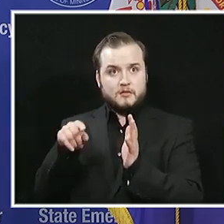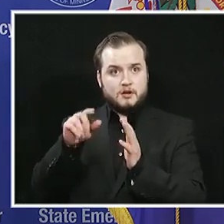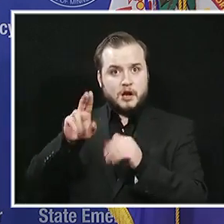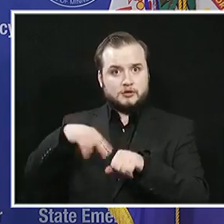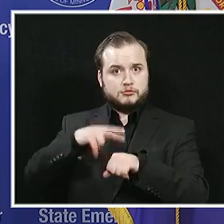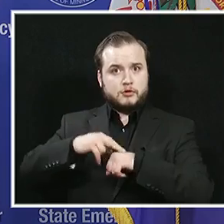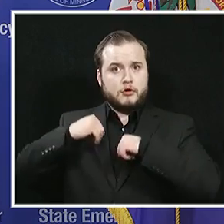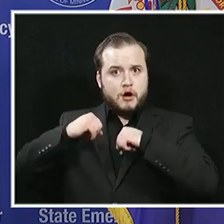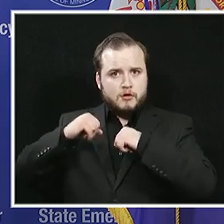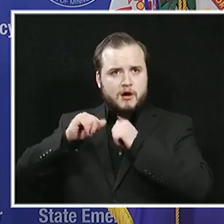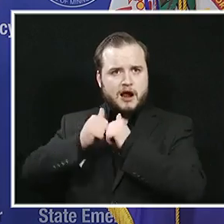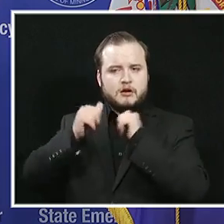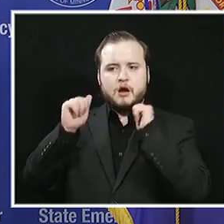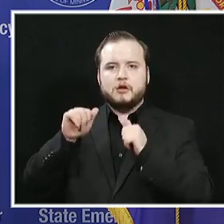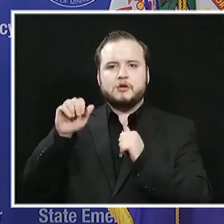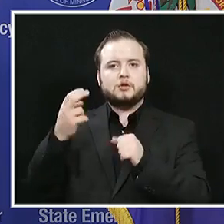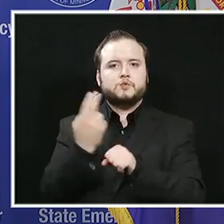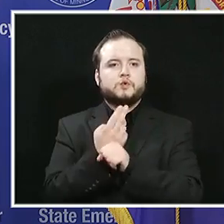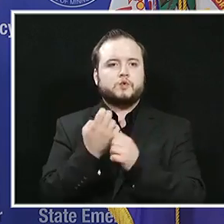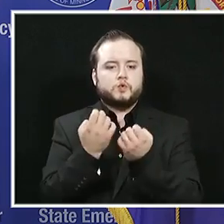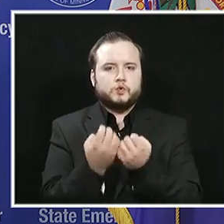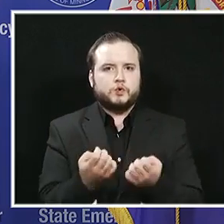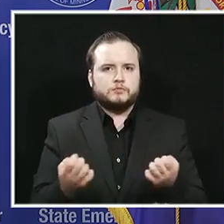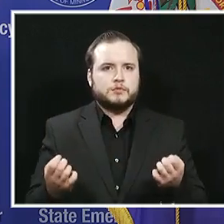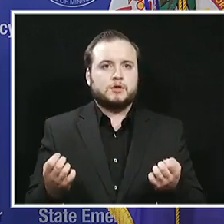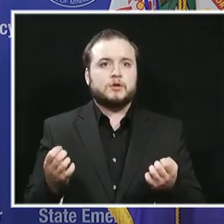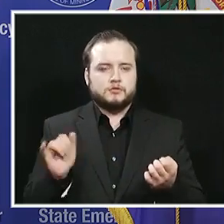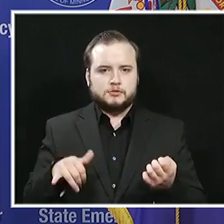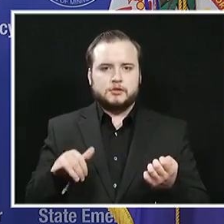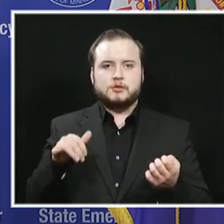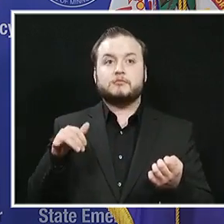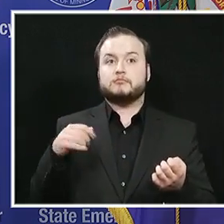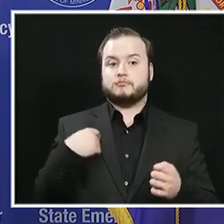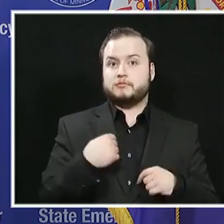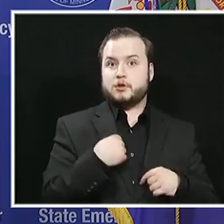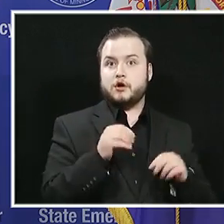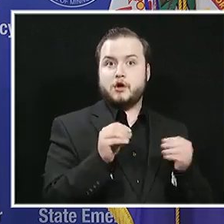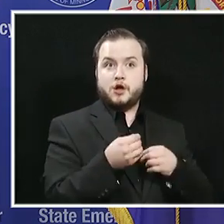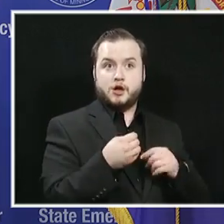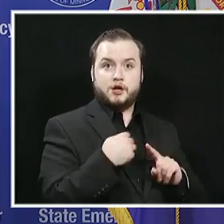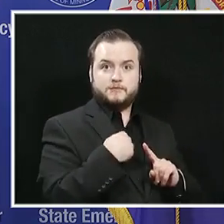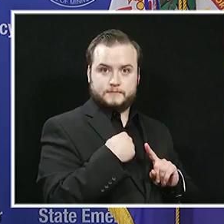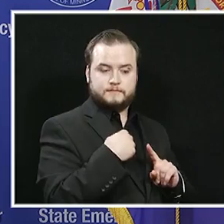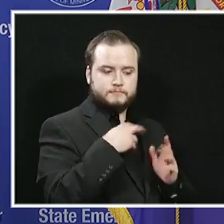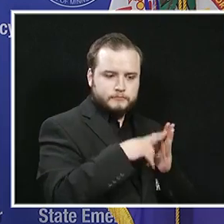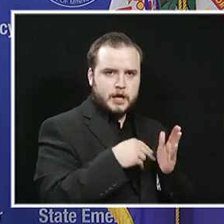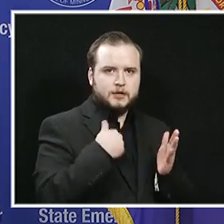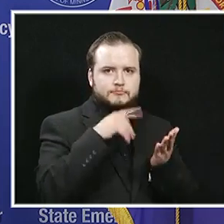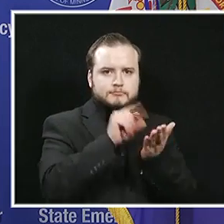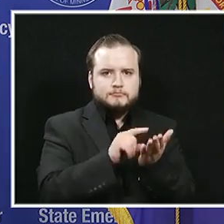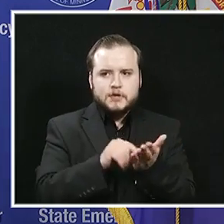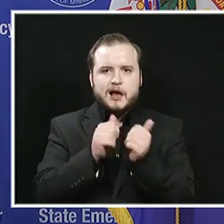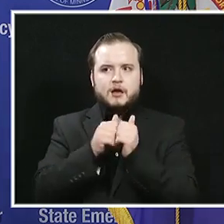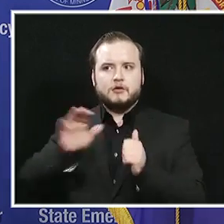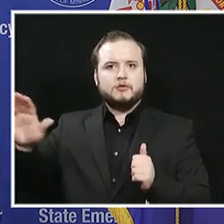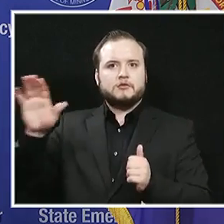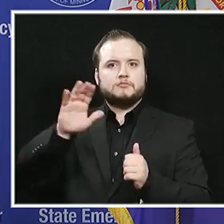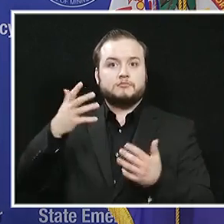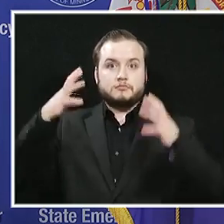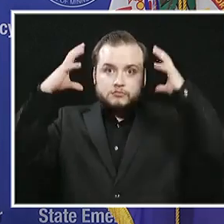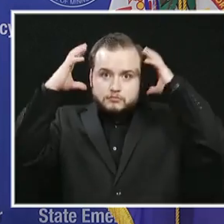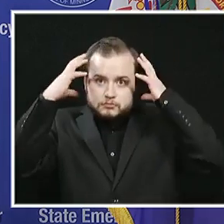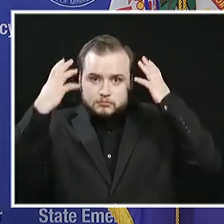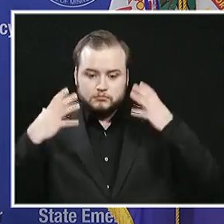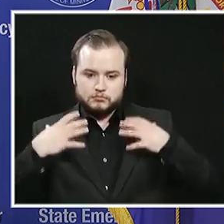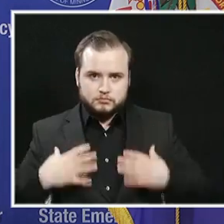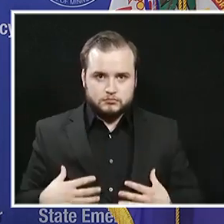equipment? I have a printout in my office that I look at. I know every hemet they have. I know every piece of equipment they have. It's not for the